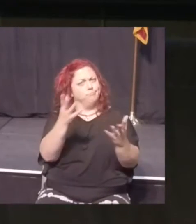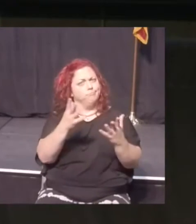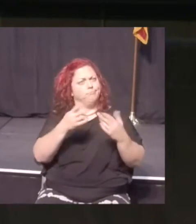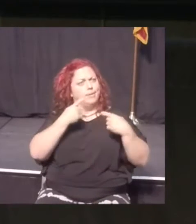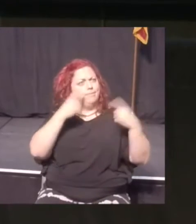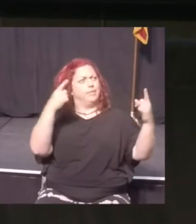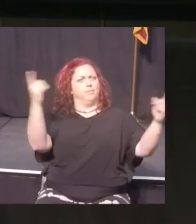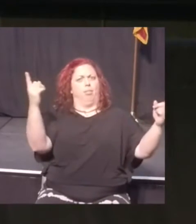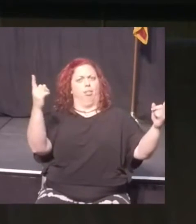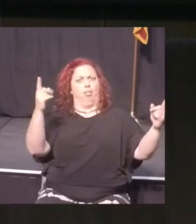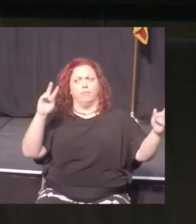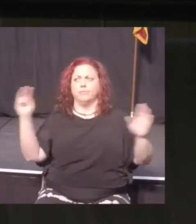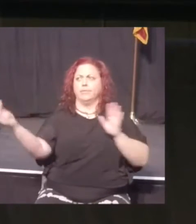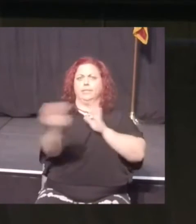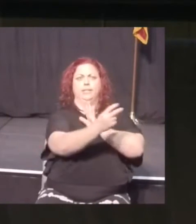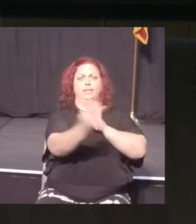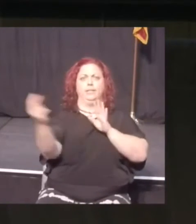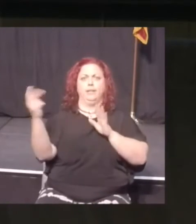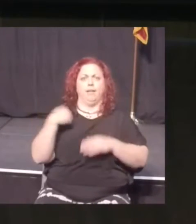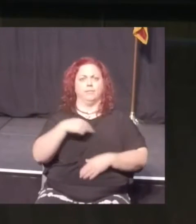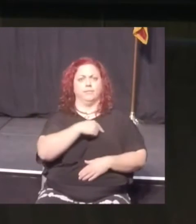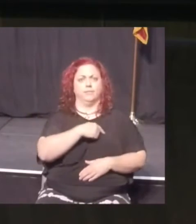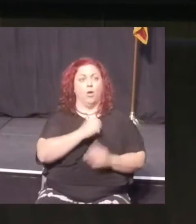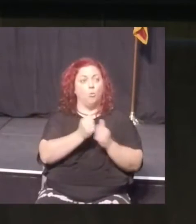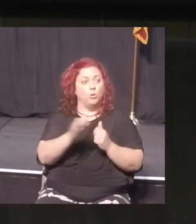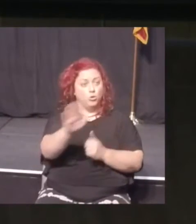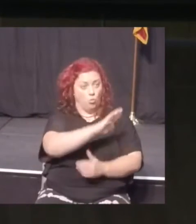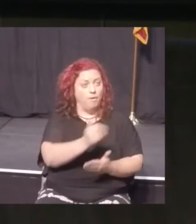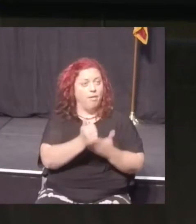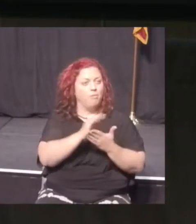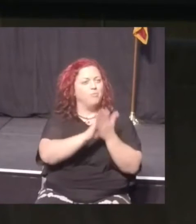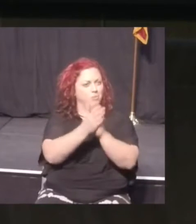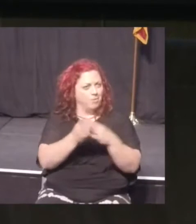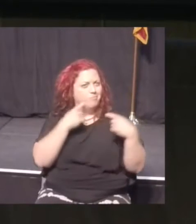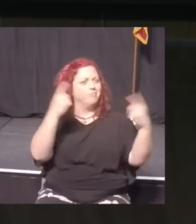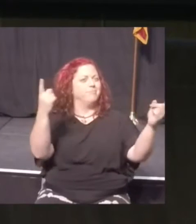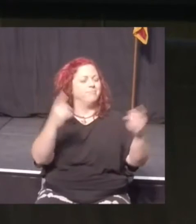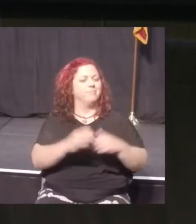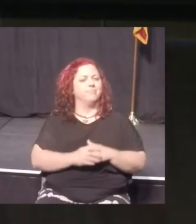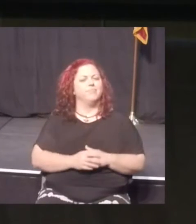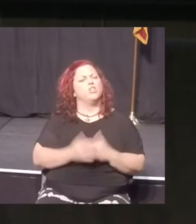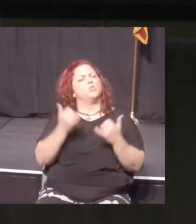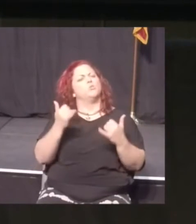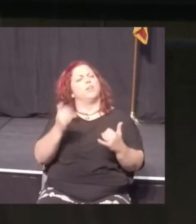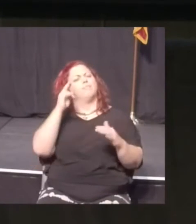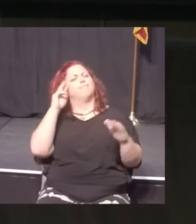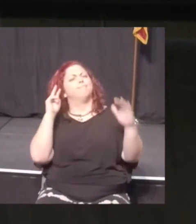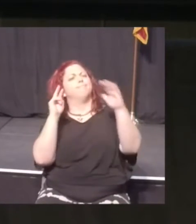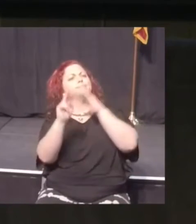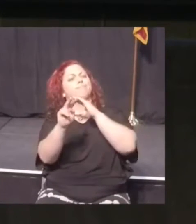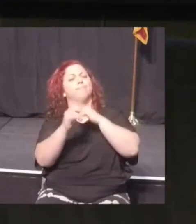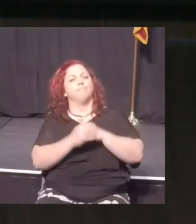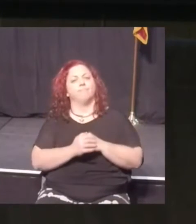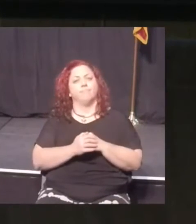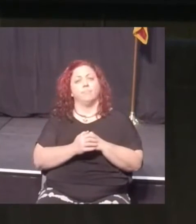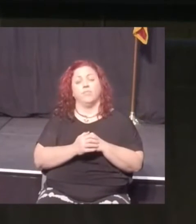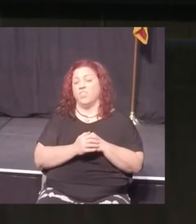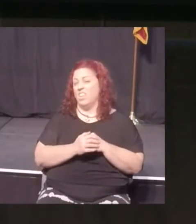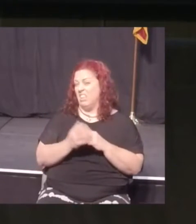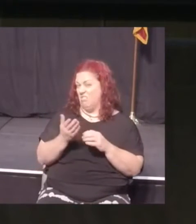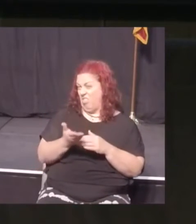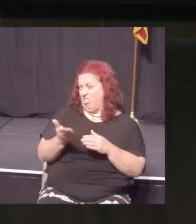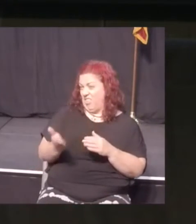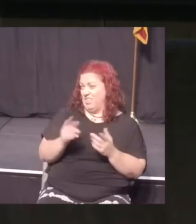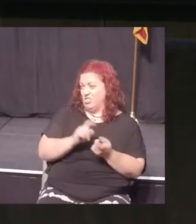everywhere. And with your help, we will. So let's look ahead. Will things